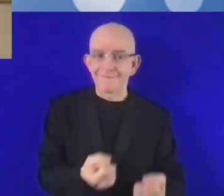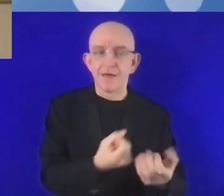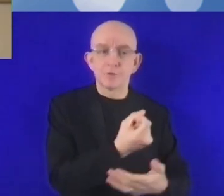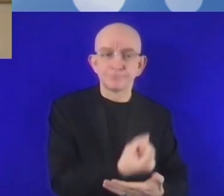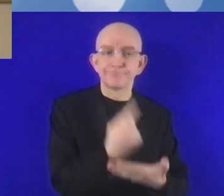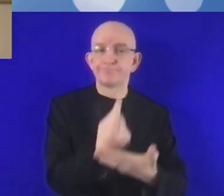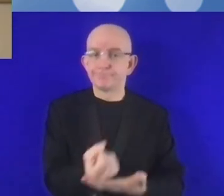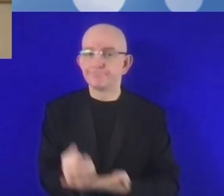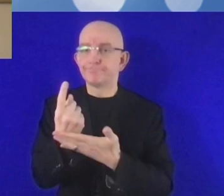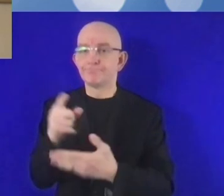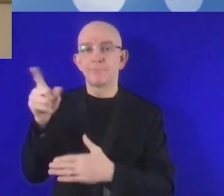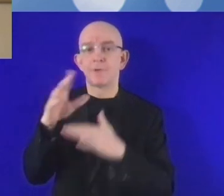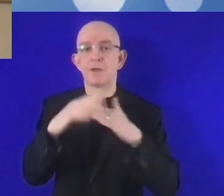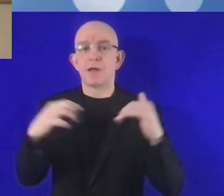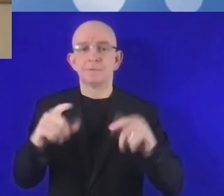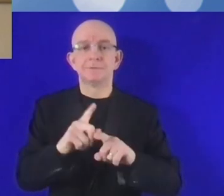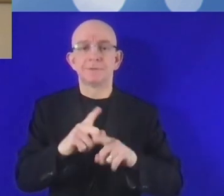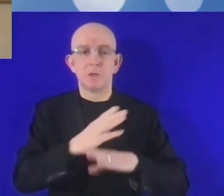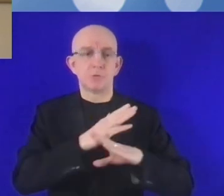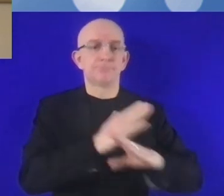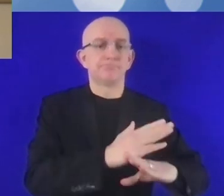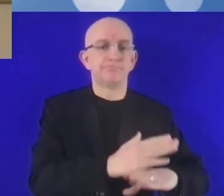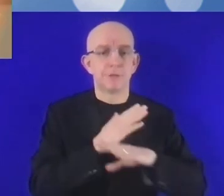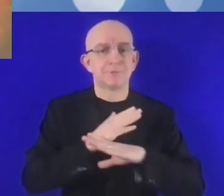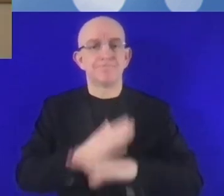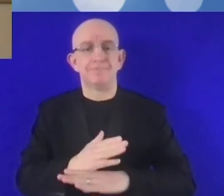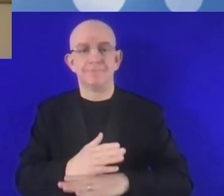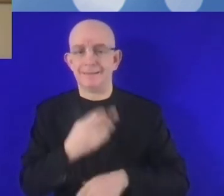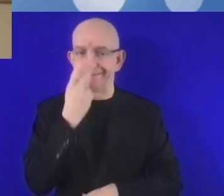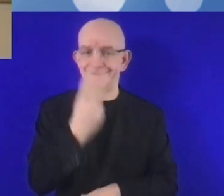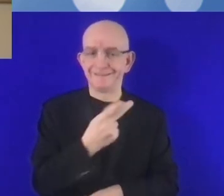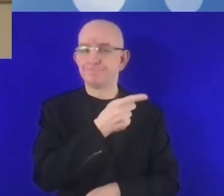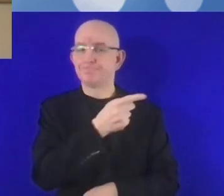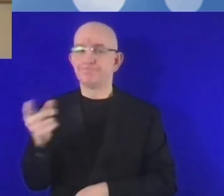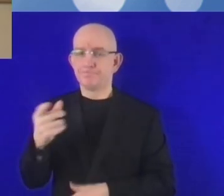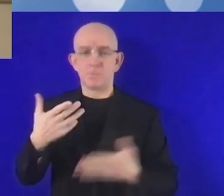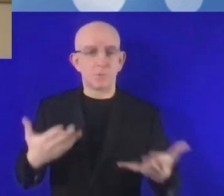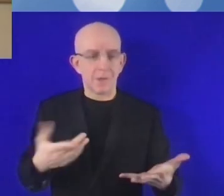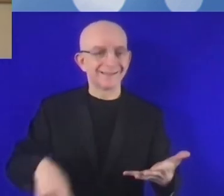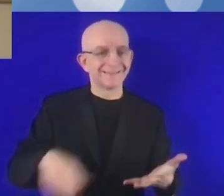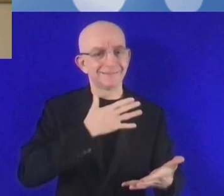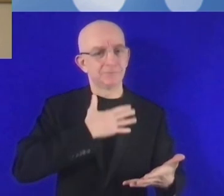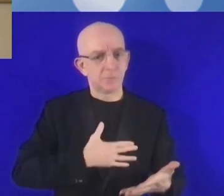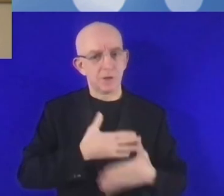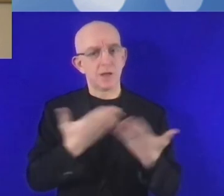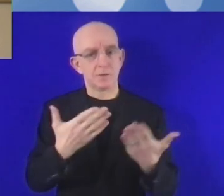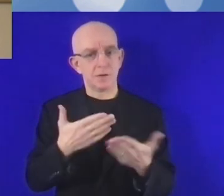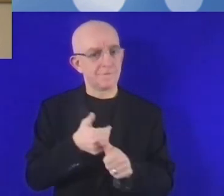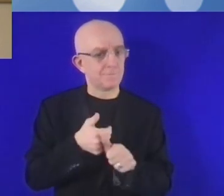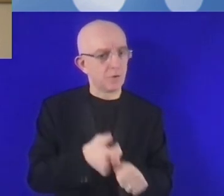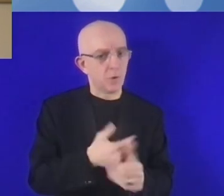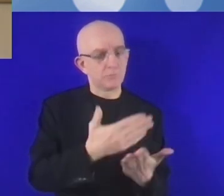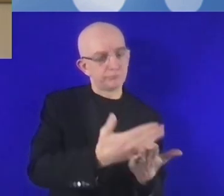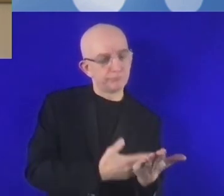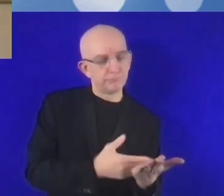to operate outside of license conditions as well as outside of the legal and regulatory frameworks of countries. But the need to protect